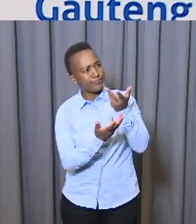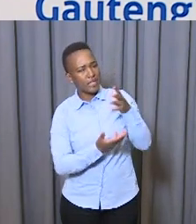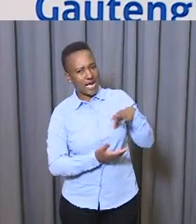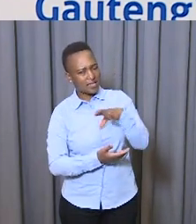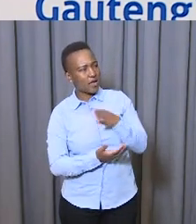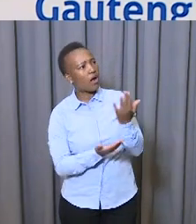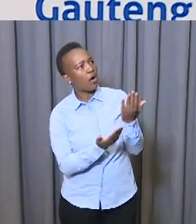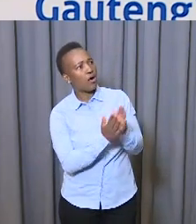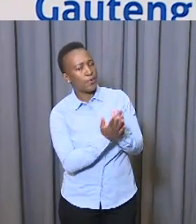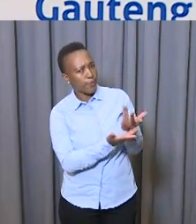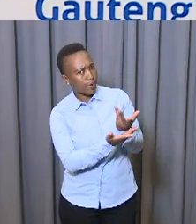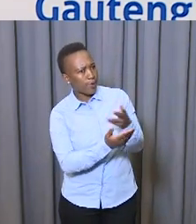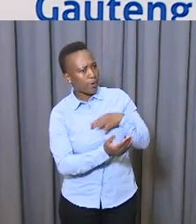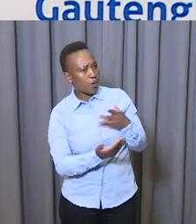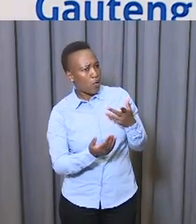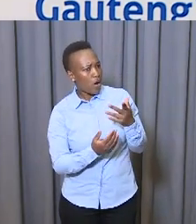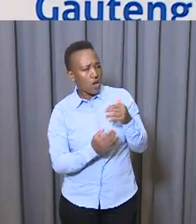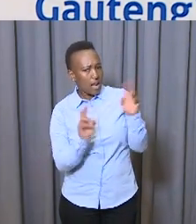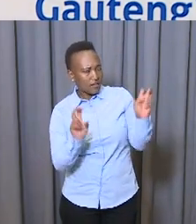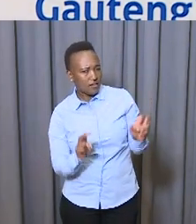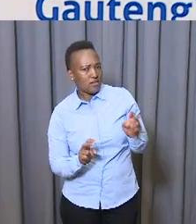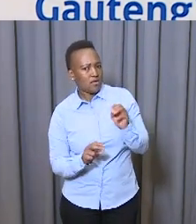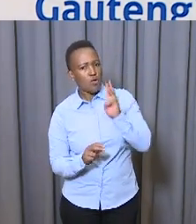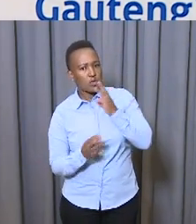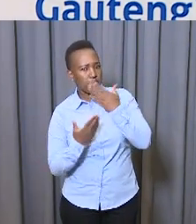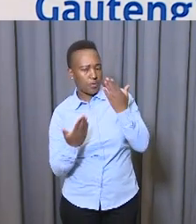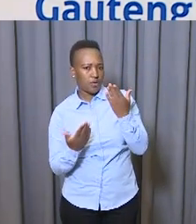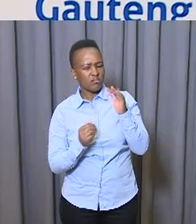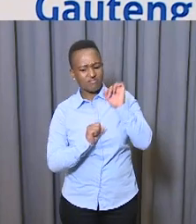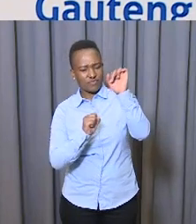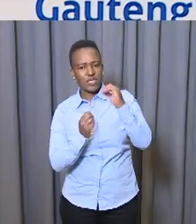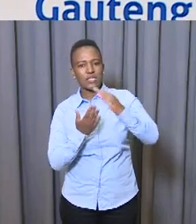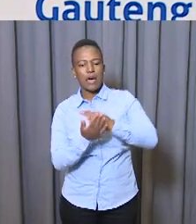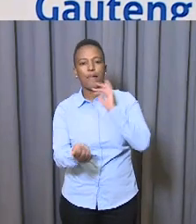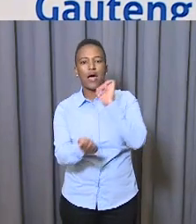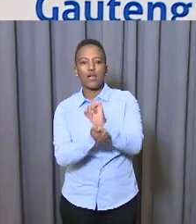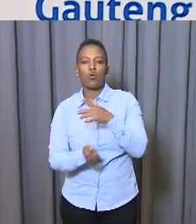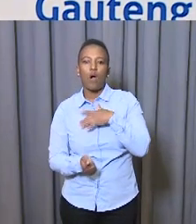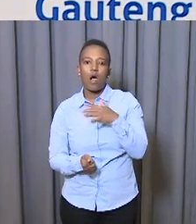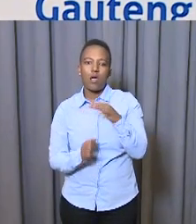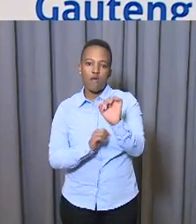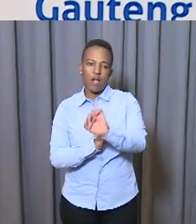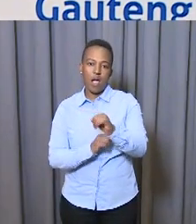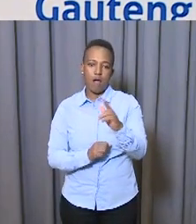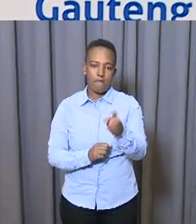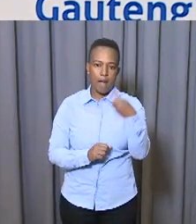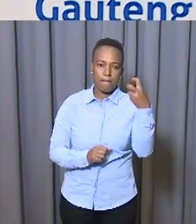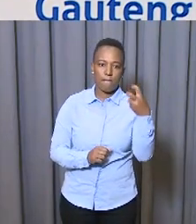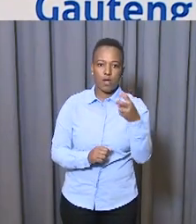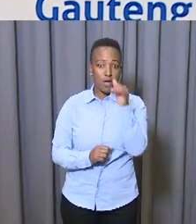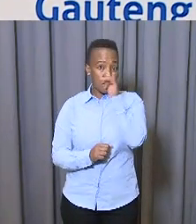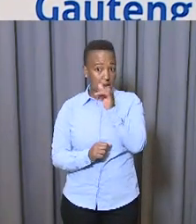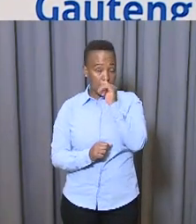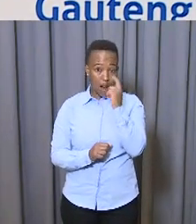say we are having, we are experiencing a challenge, there are those that have been arrested for car hijackings. Don't think ama criminals are